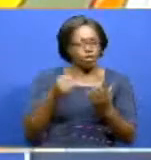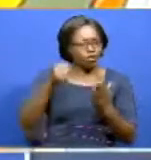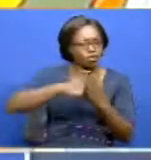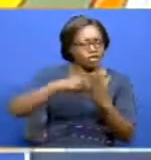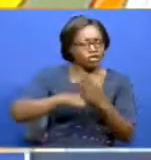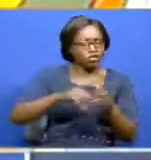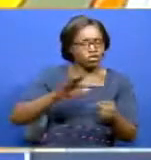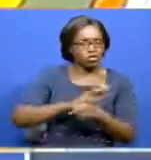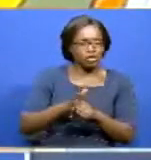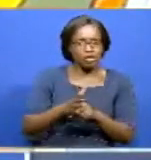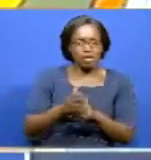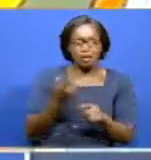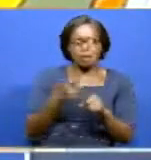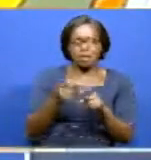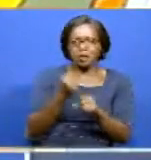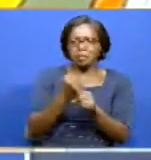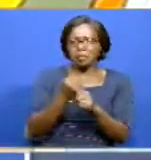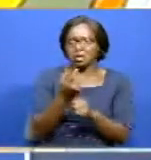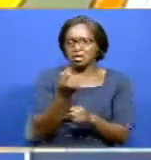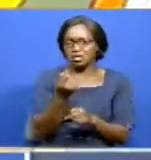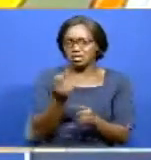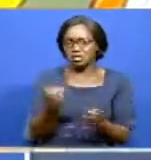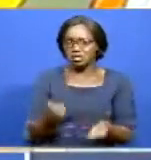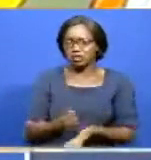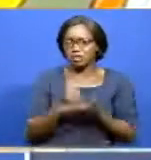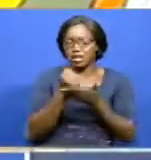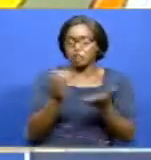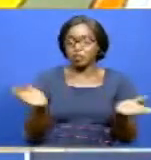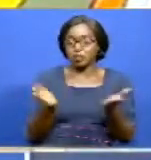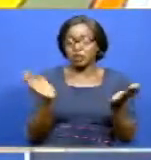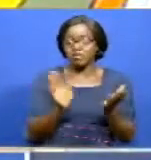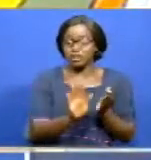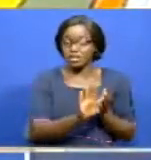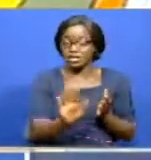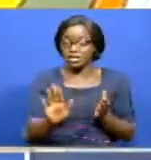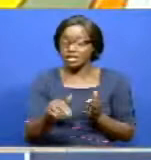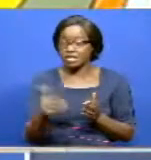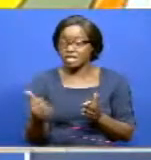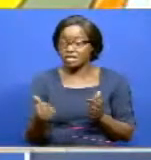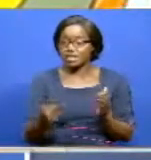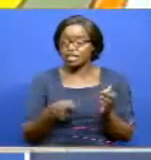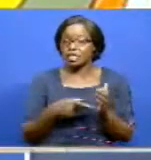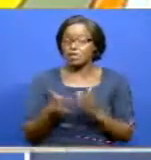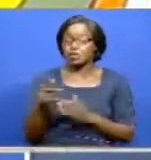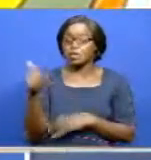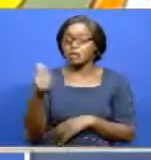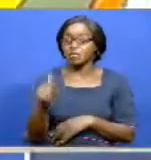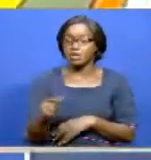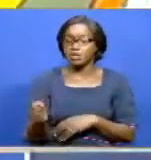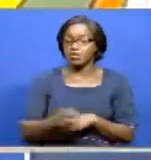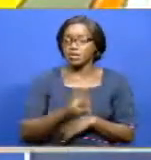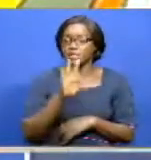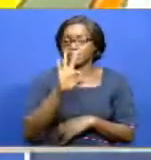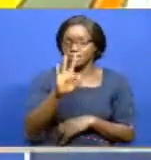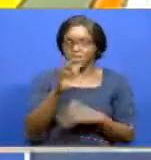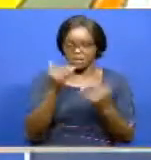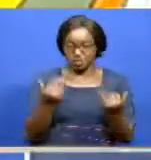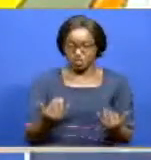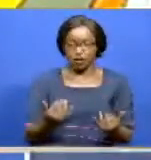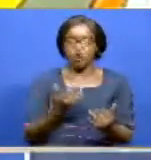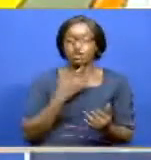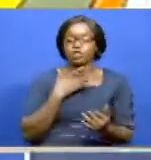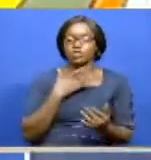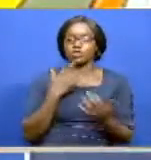much has been done to cater for their welfare, with some having gone without salaries for almost 3 months now. The union is